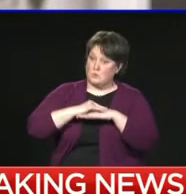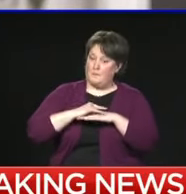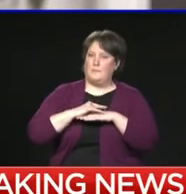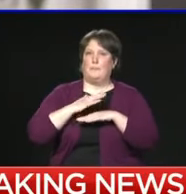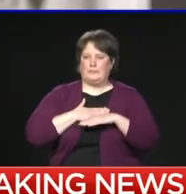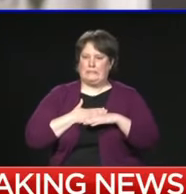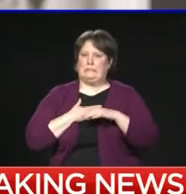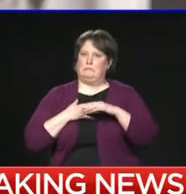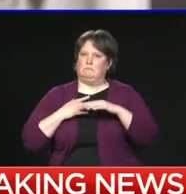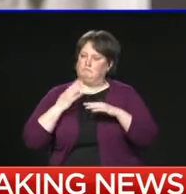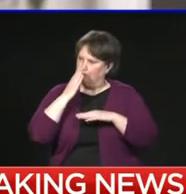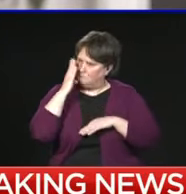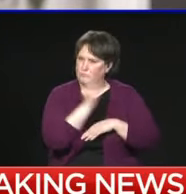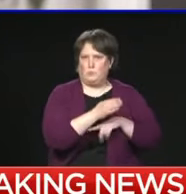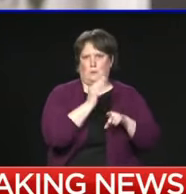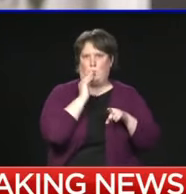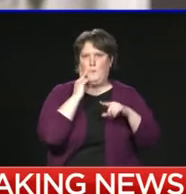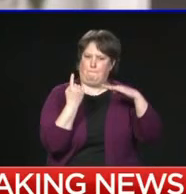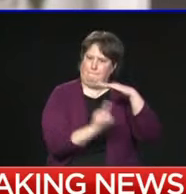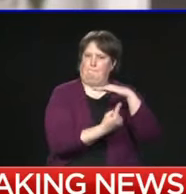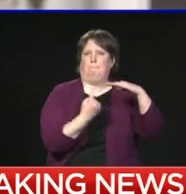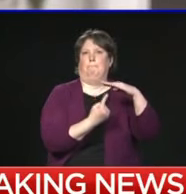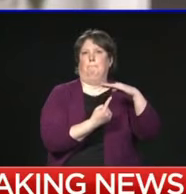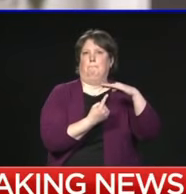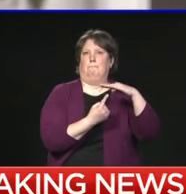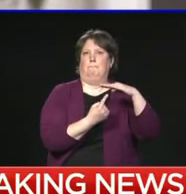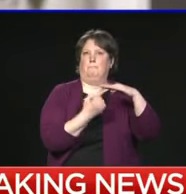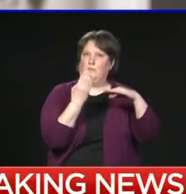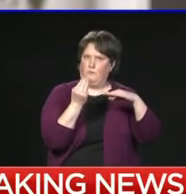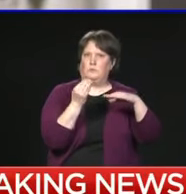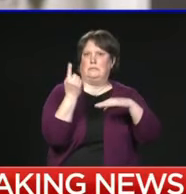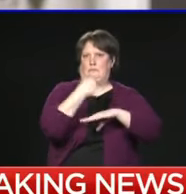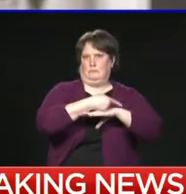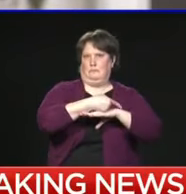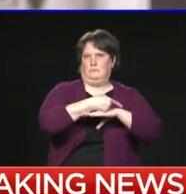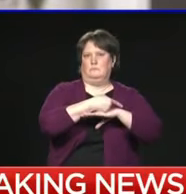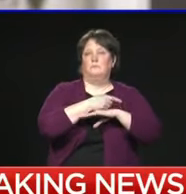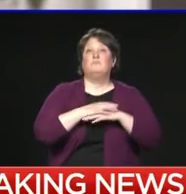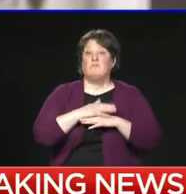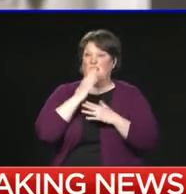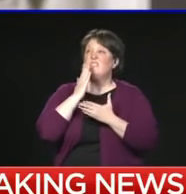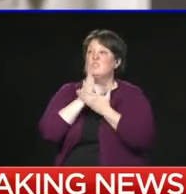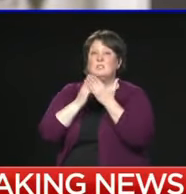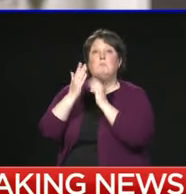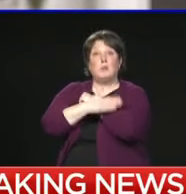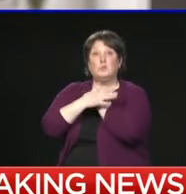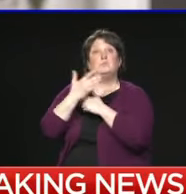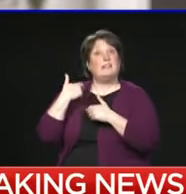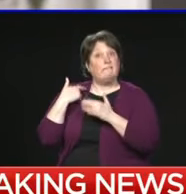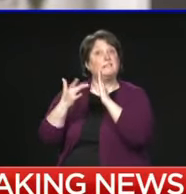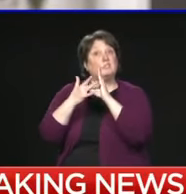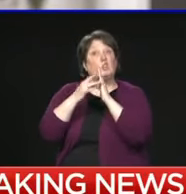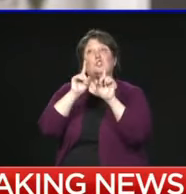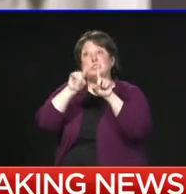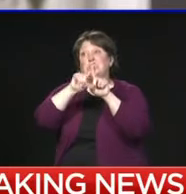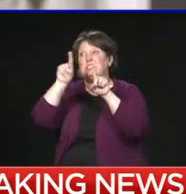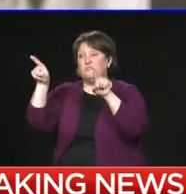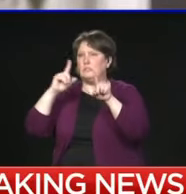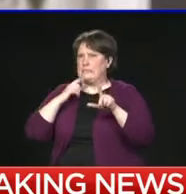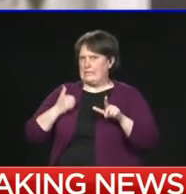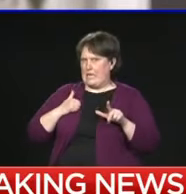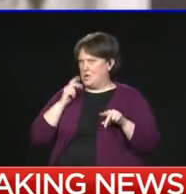isolate as soon as they get home. It is a requirement. We also know that there are different countries using various technologies, and we will